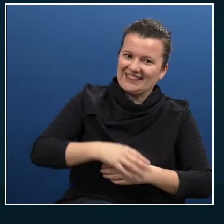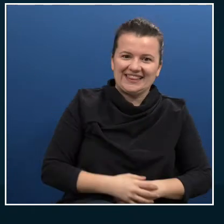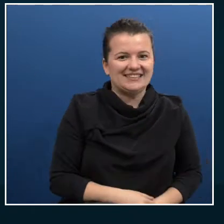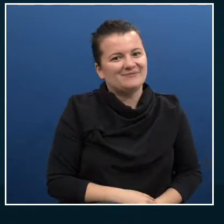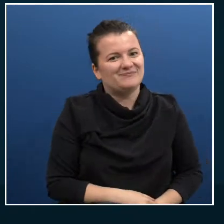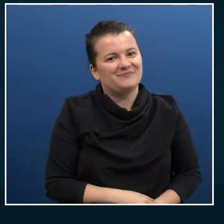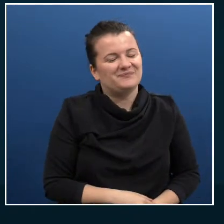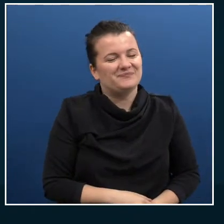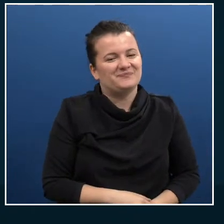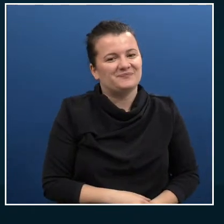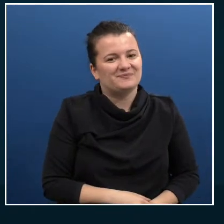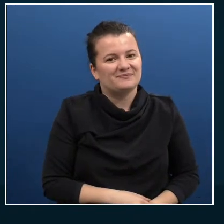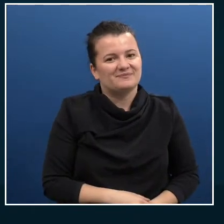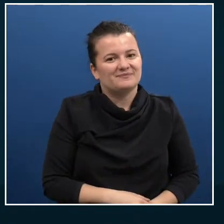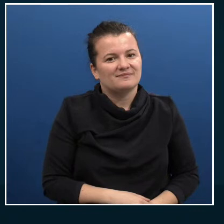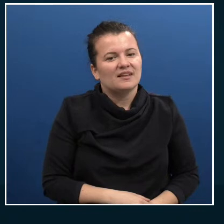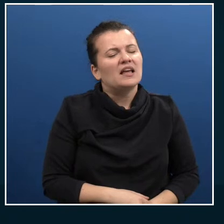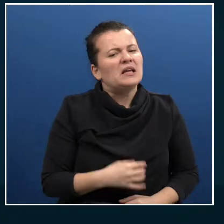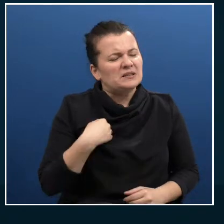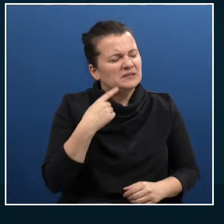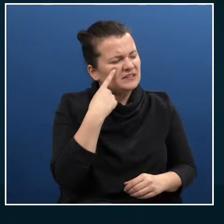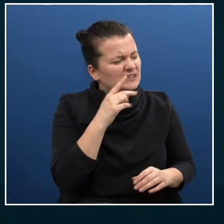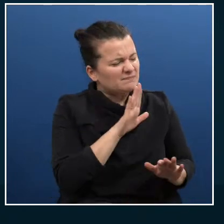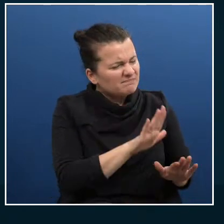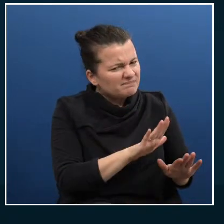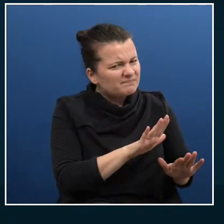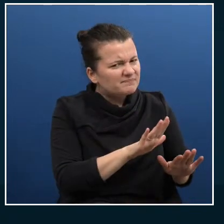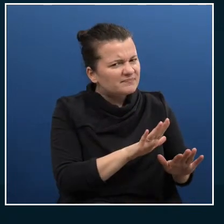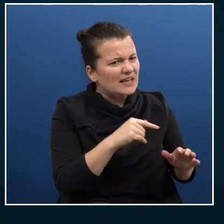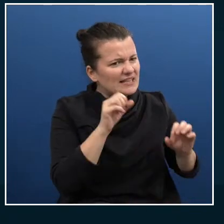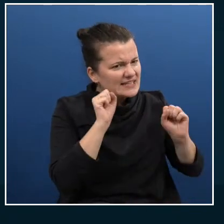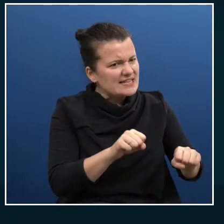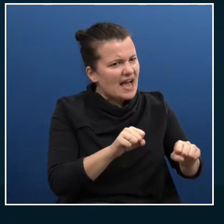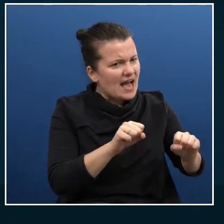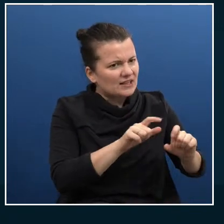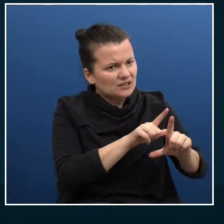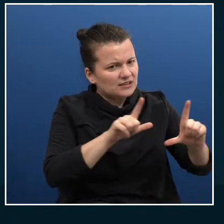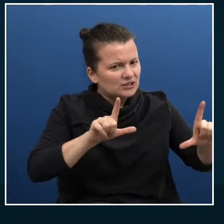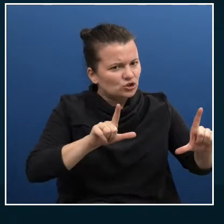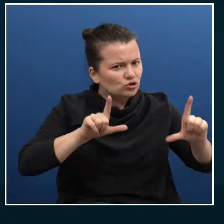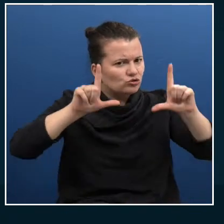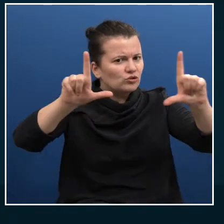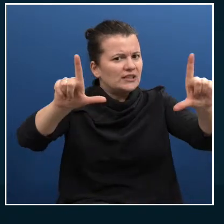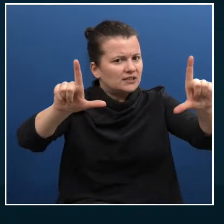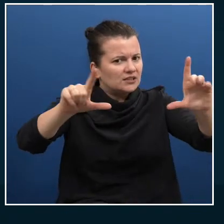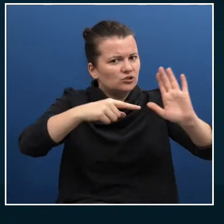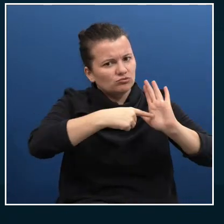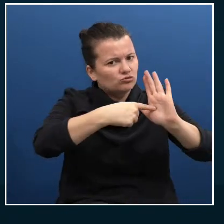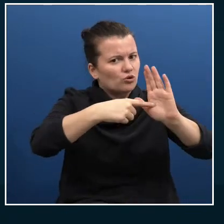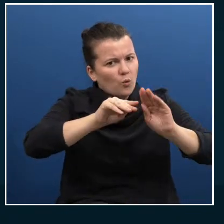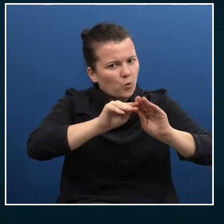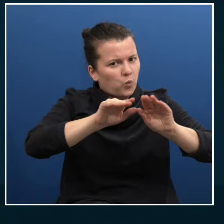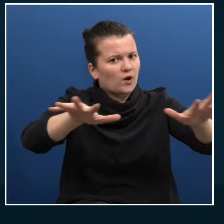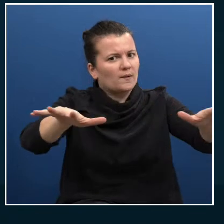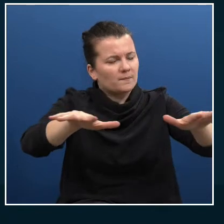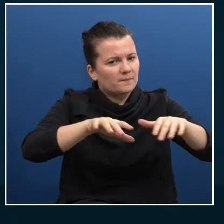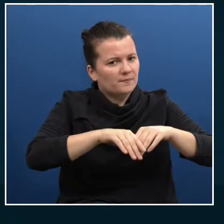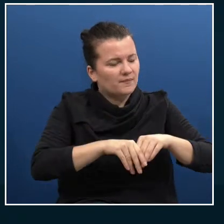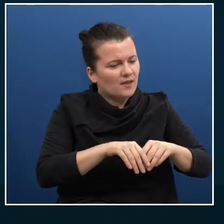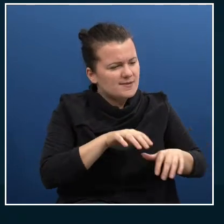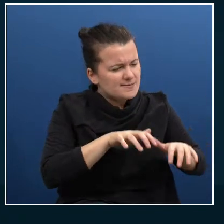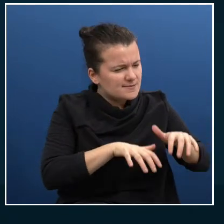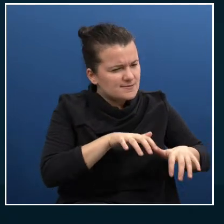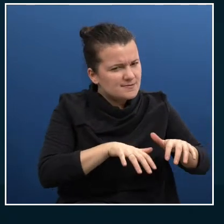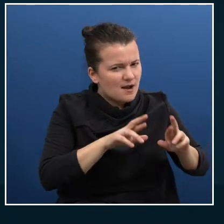just see if I can quickly share my screen. Hopefully that should work without